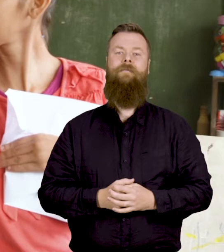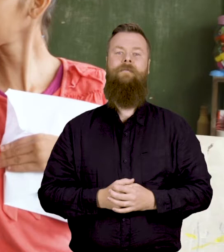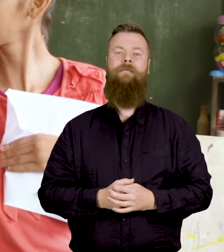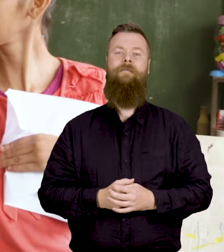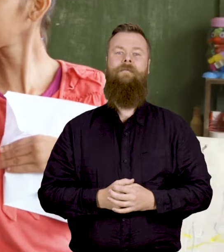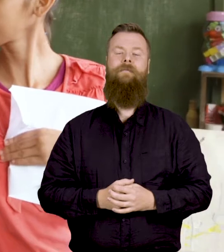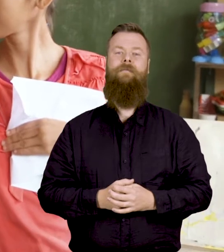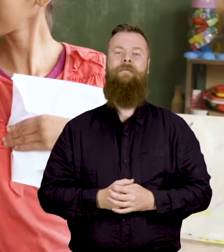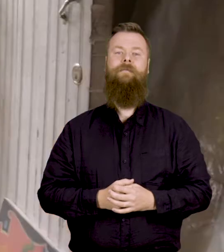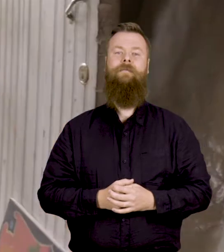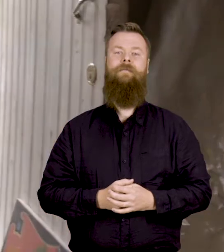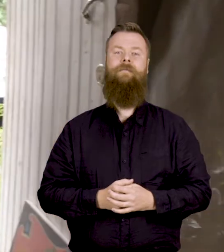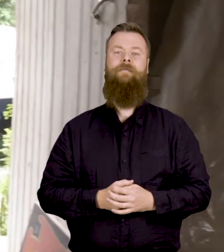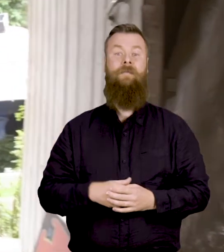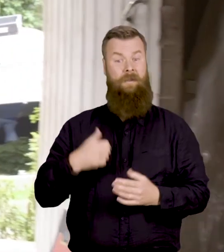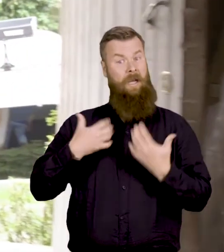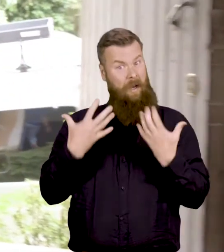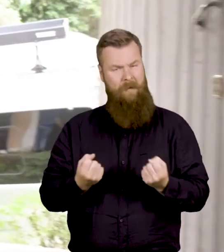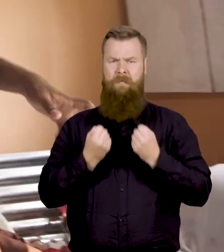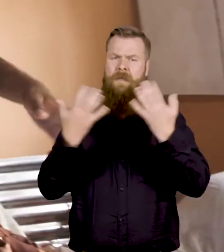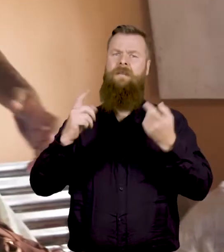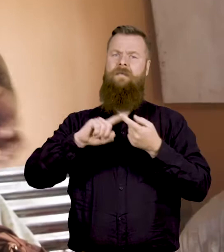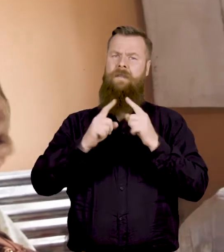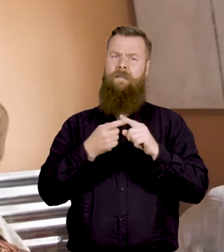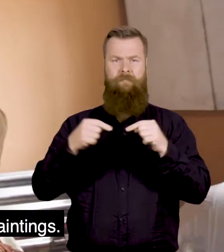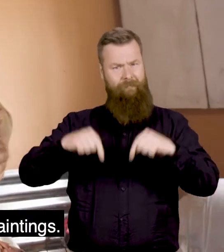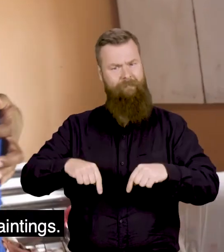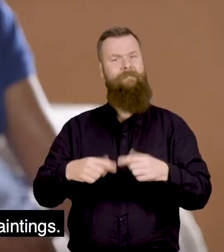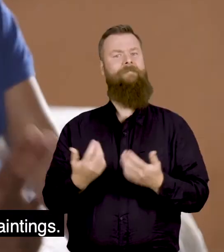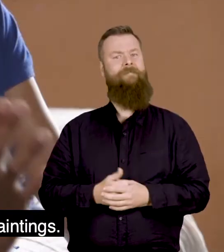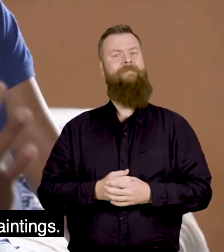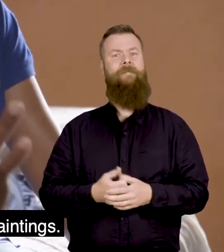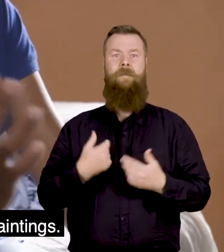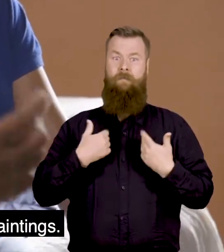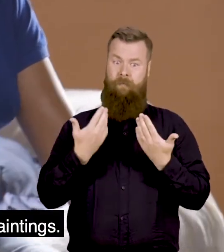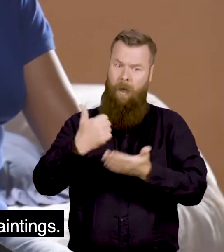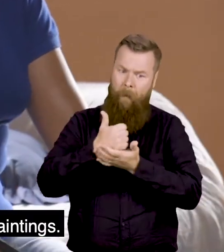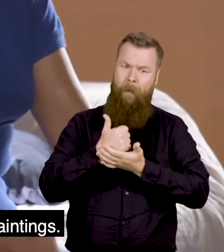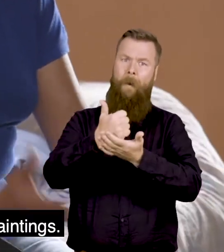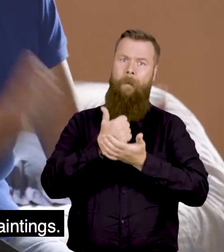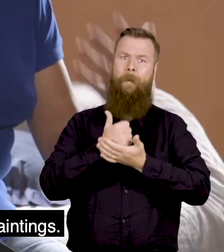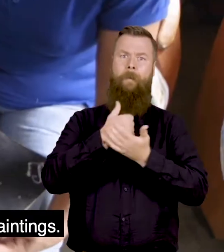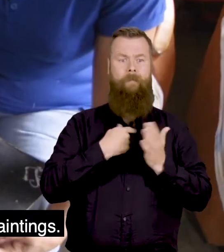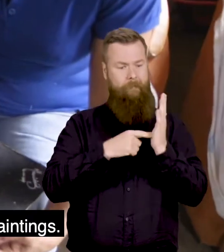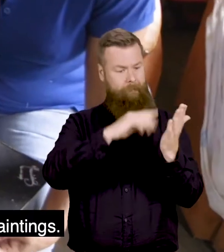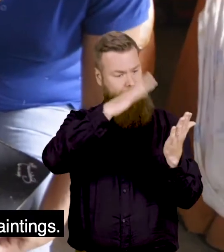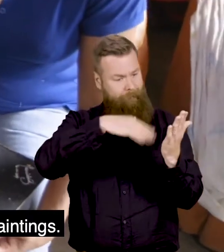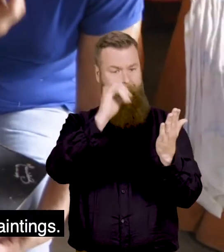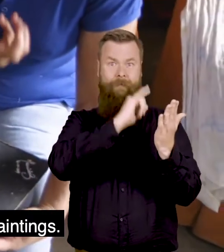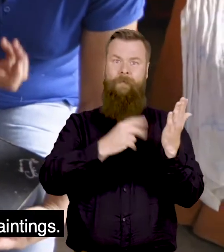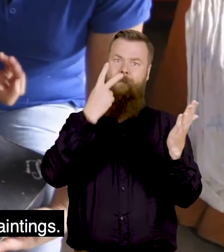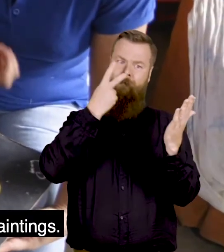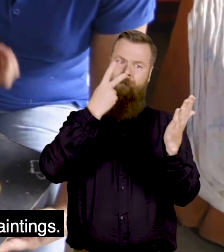paintings. I have many friends as well. Some of them help me. They see my drawings, my